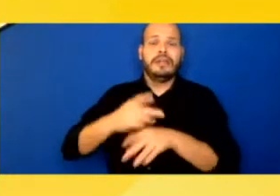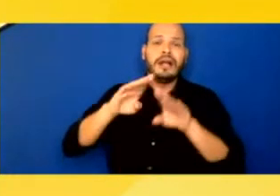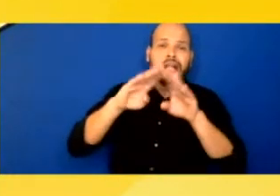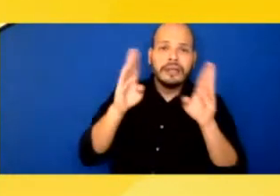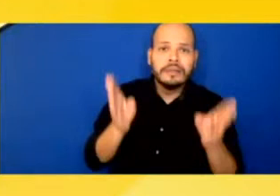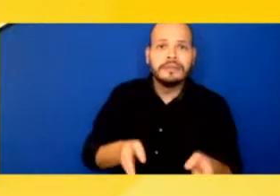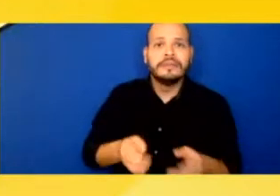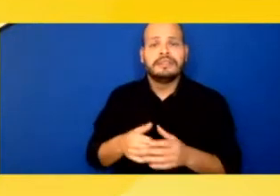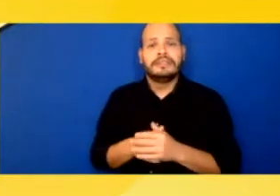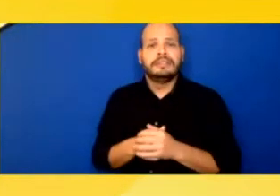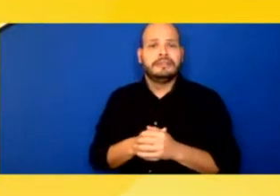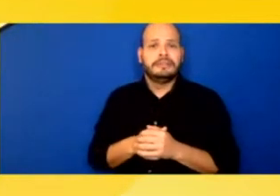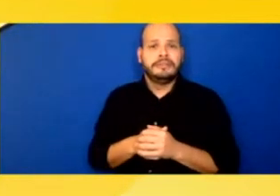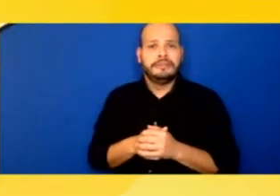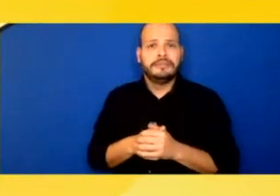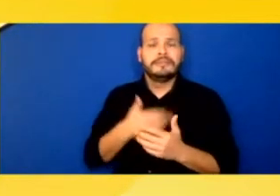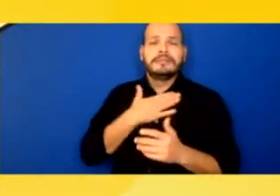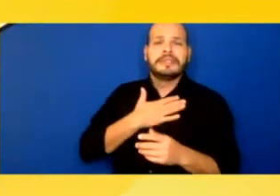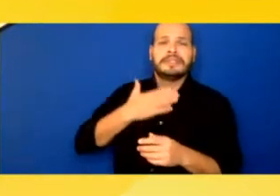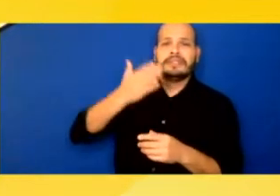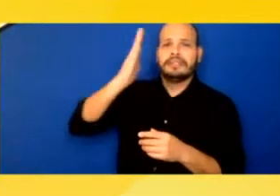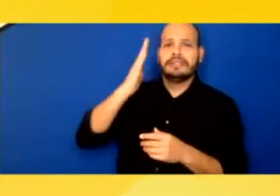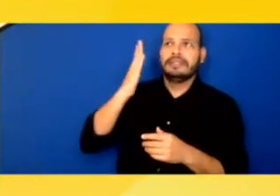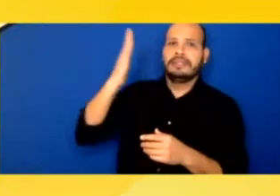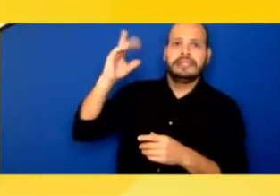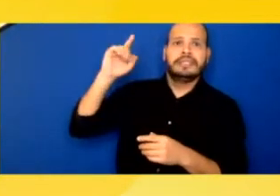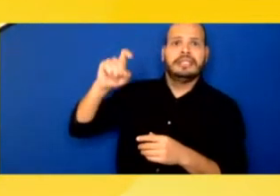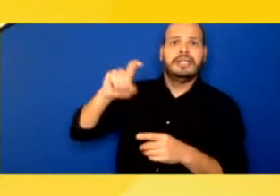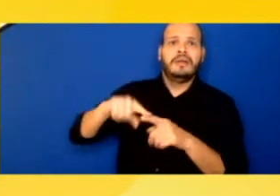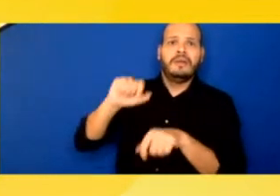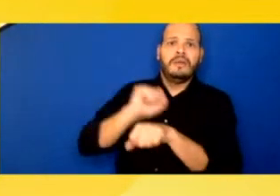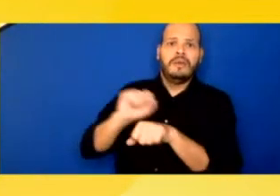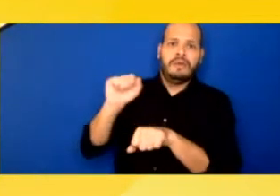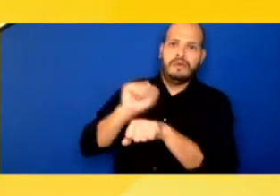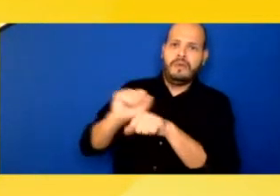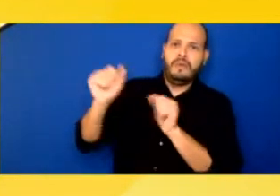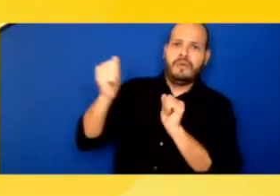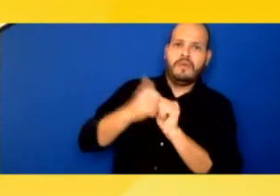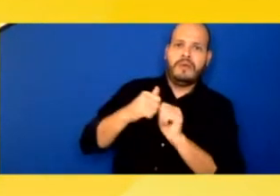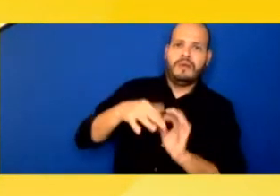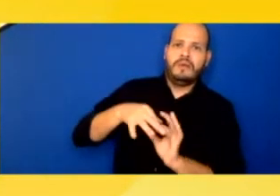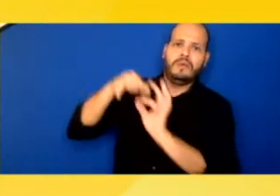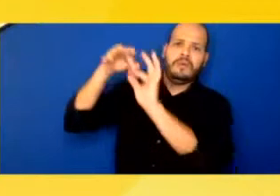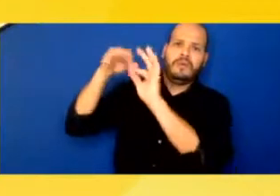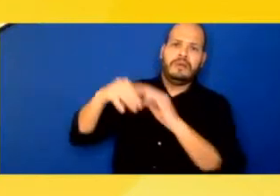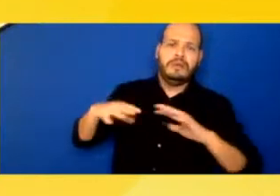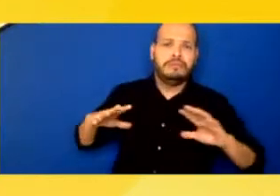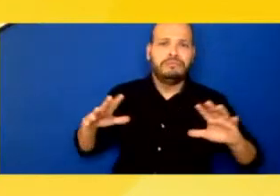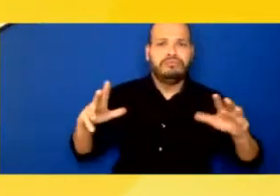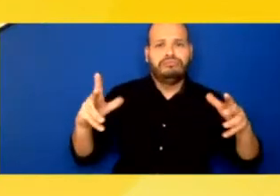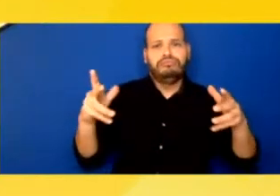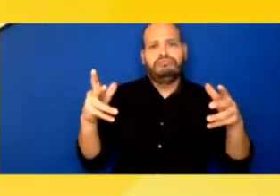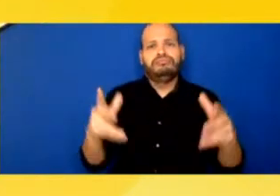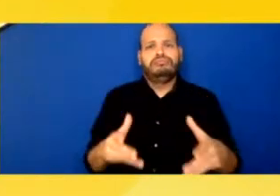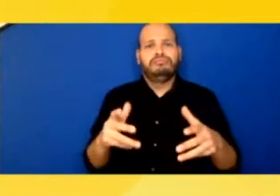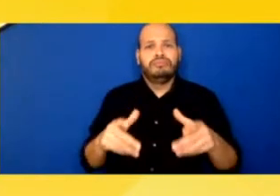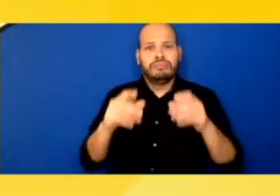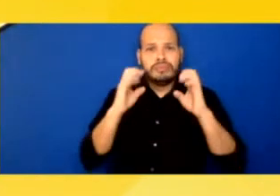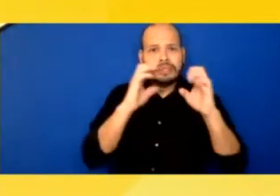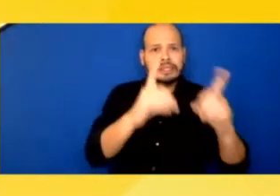much work to do to mobilize, organize, register, and educate voters. We can't do it without